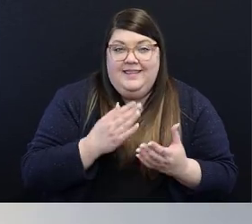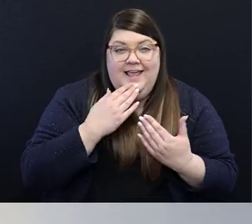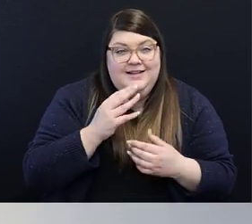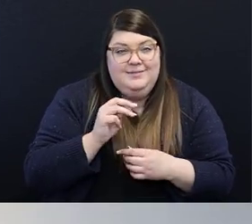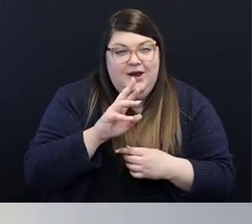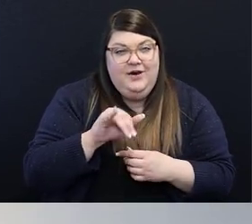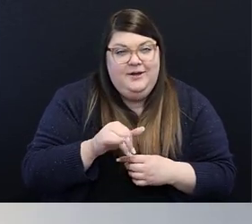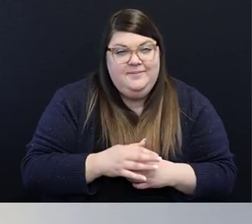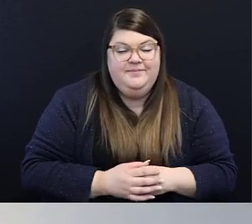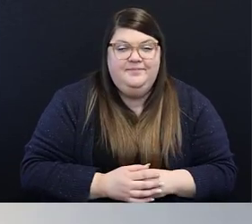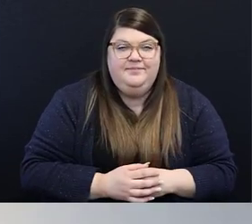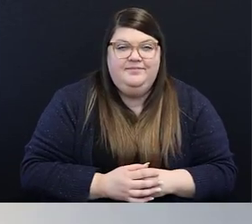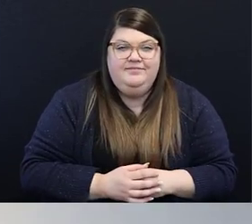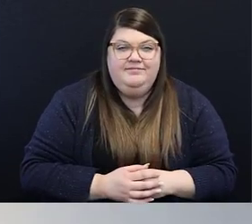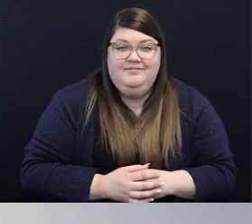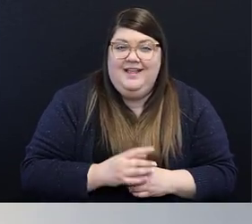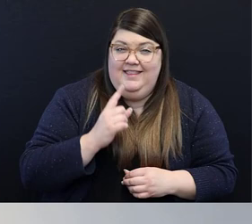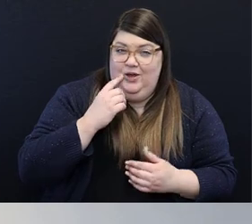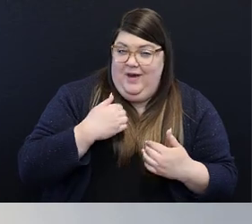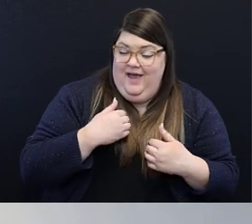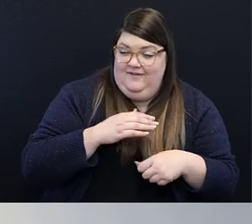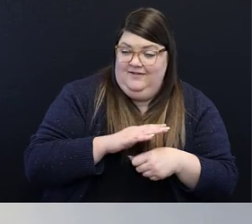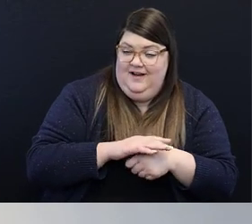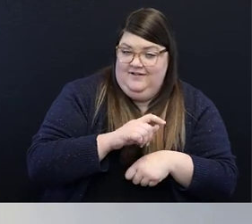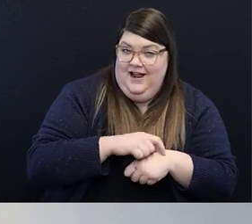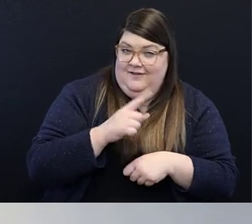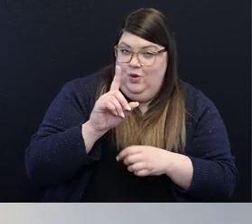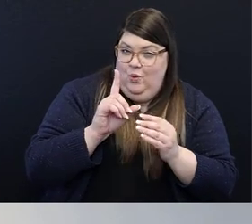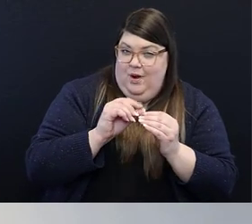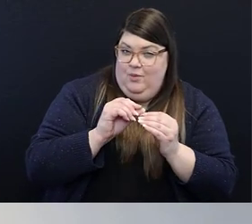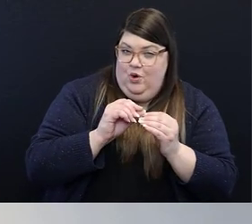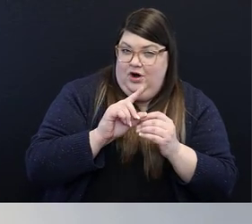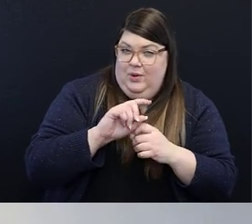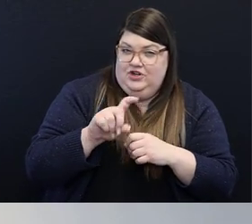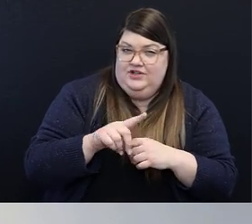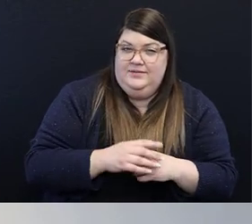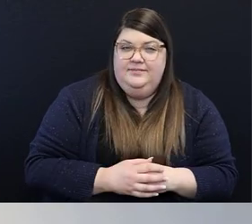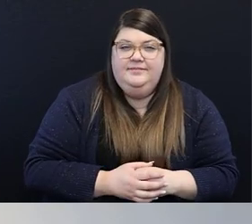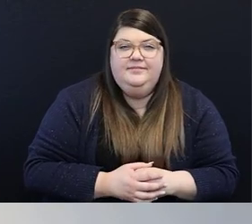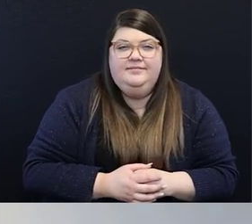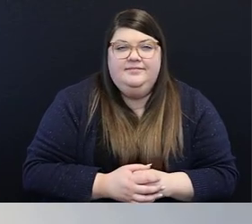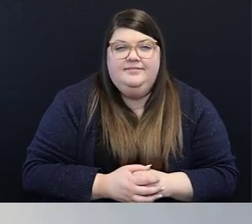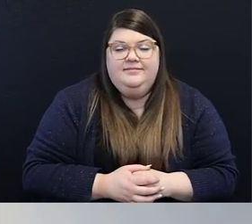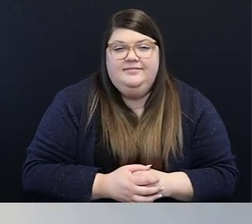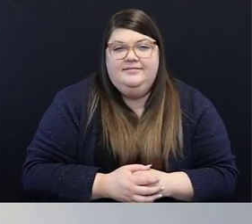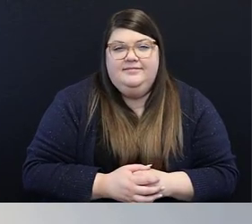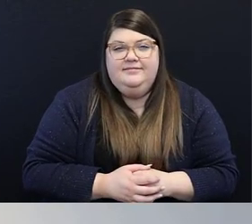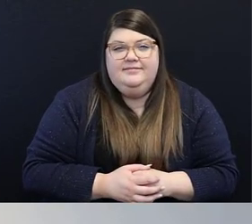Thanks, Mary. I think we have time for one more question.